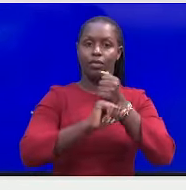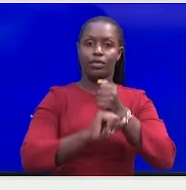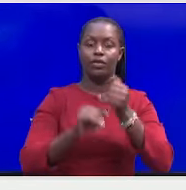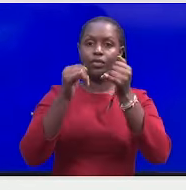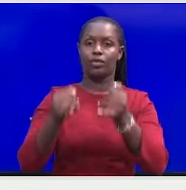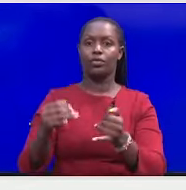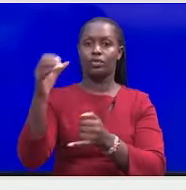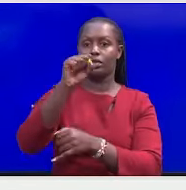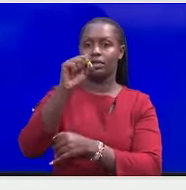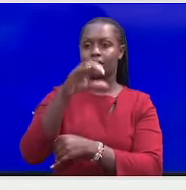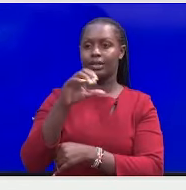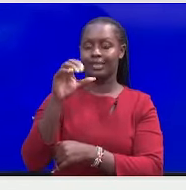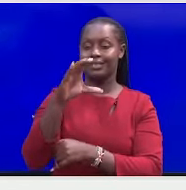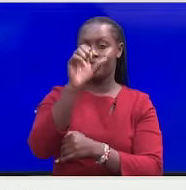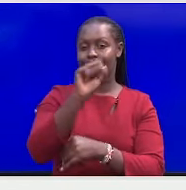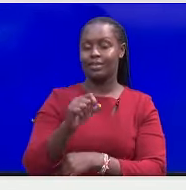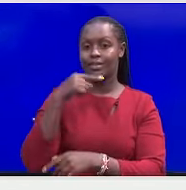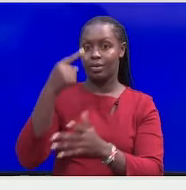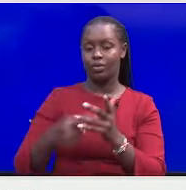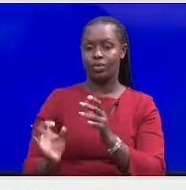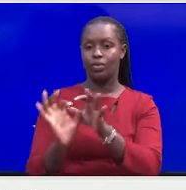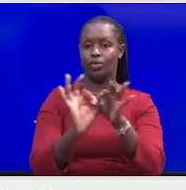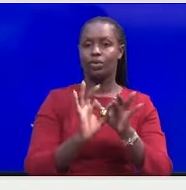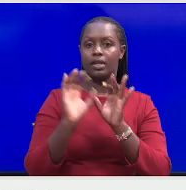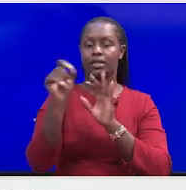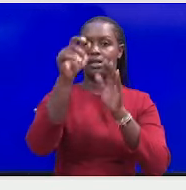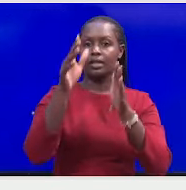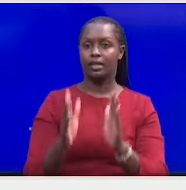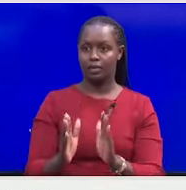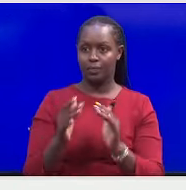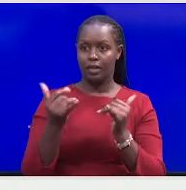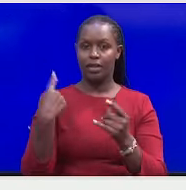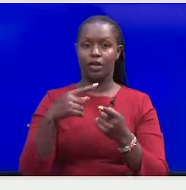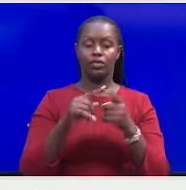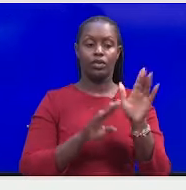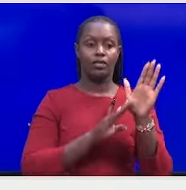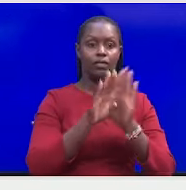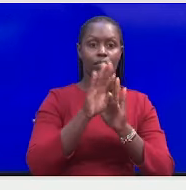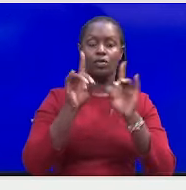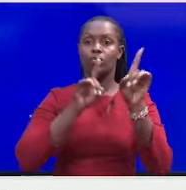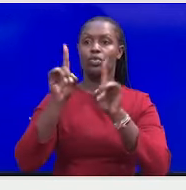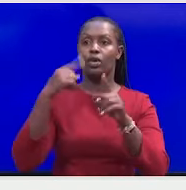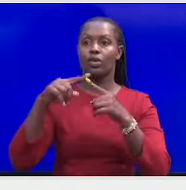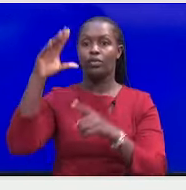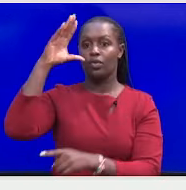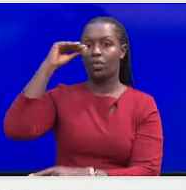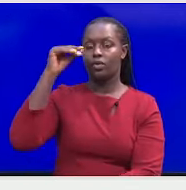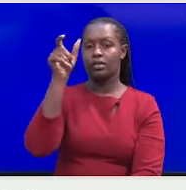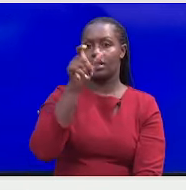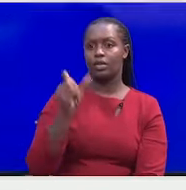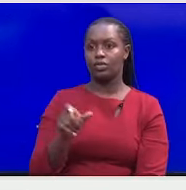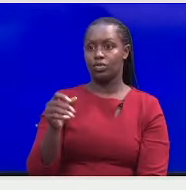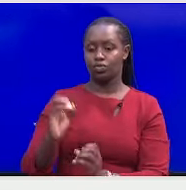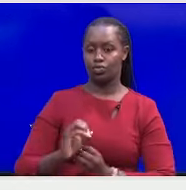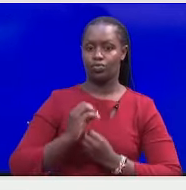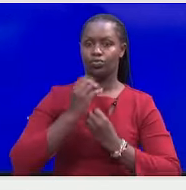secretary nominees, saying they will unite Kenyans. Well, Ruto, who is on a four-day development tour of the coast region, expressed confidence